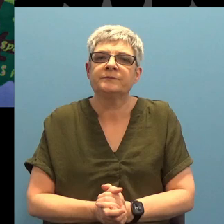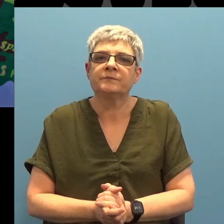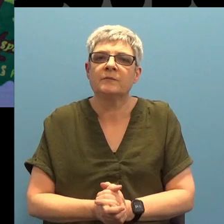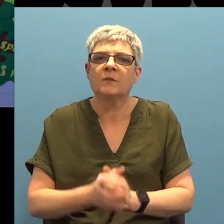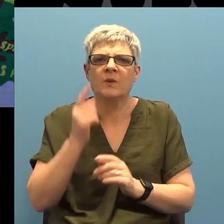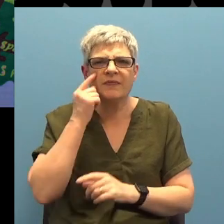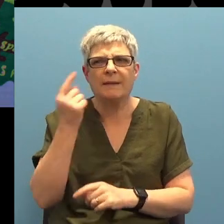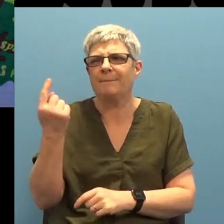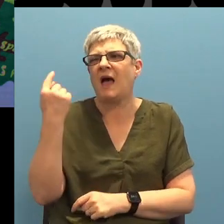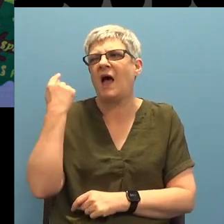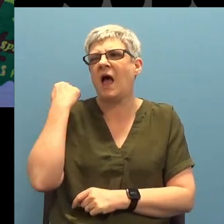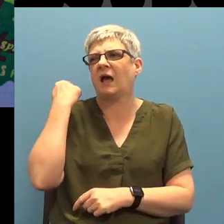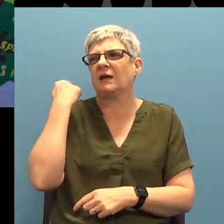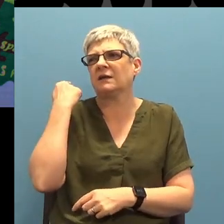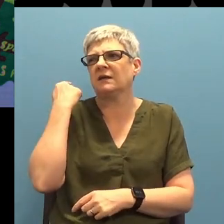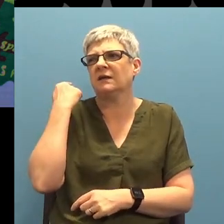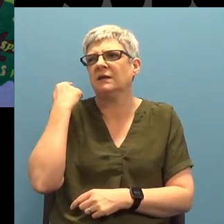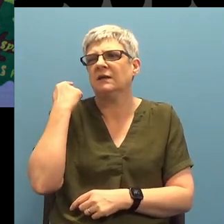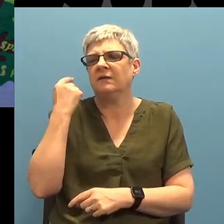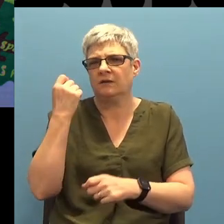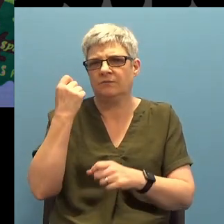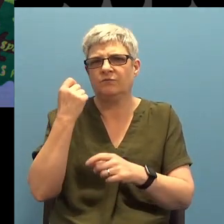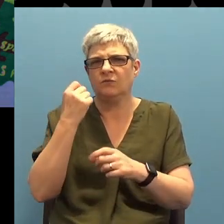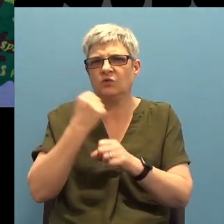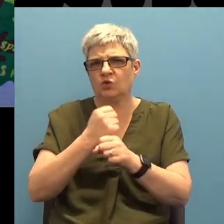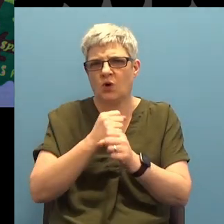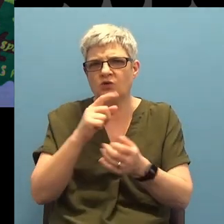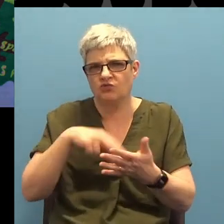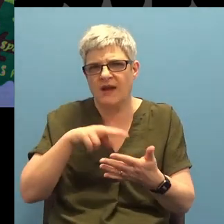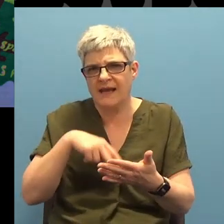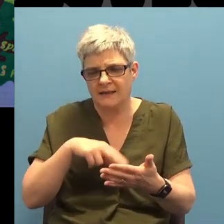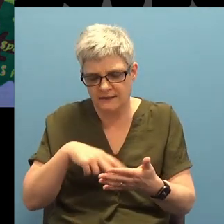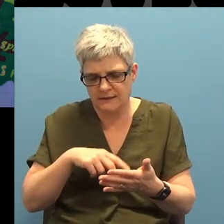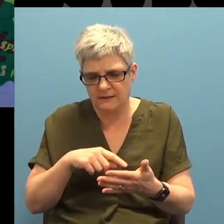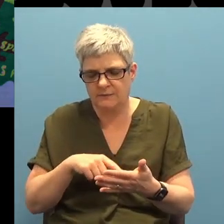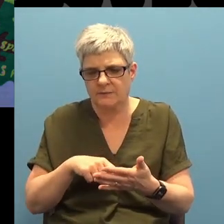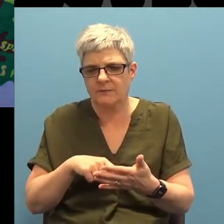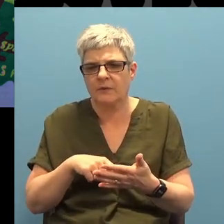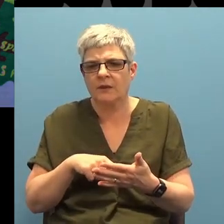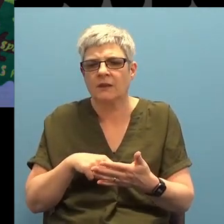We think back to that passage that George read.